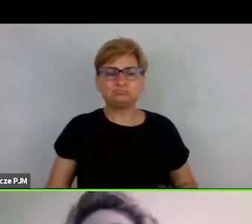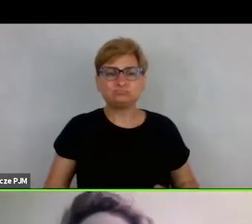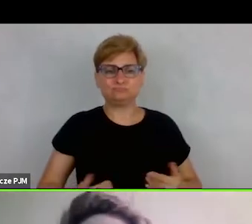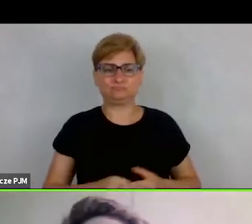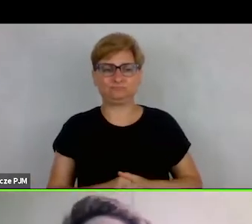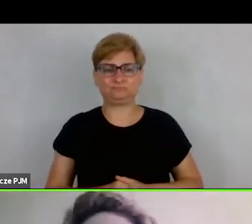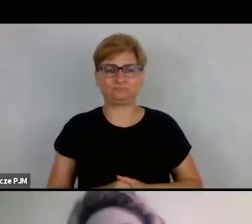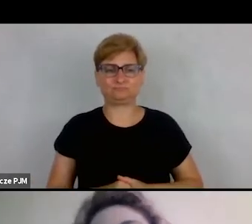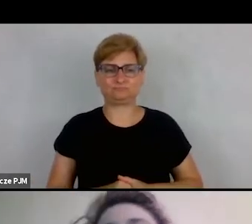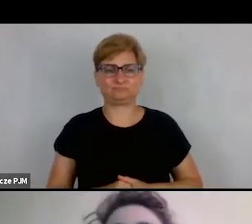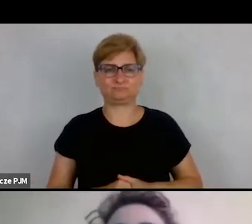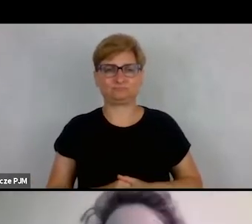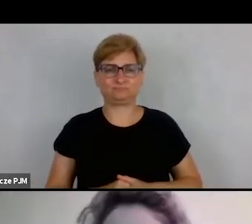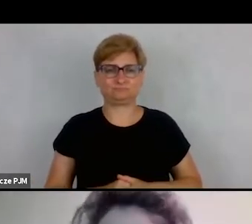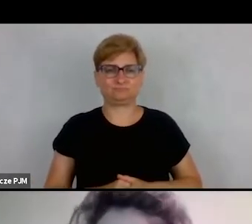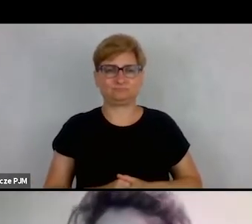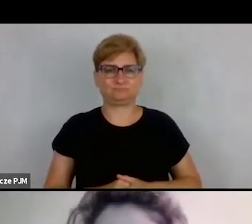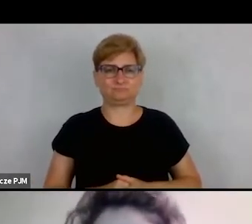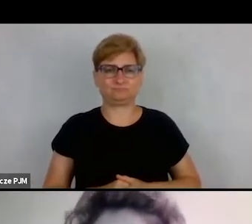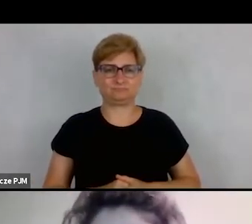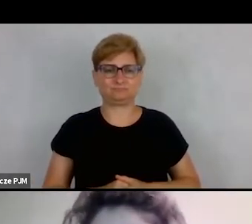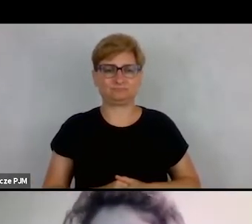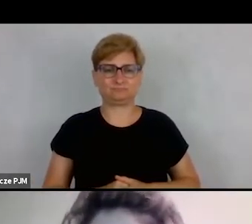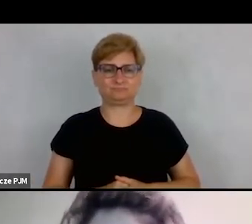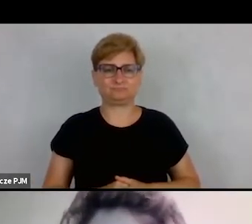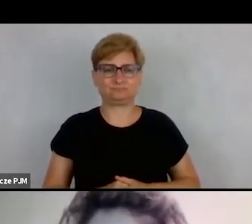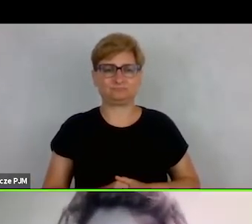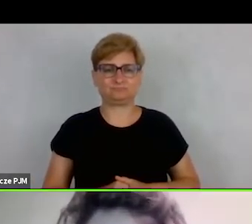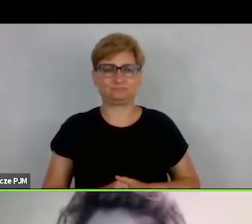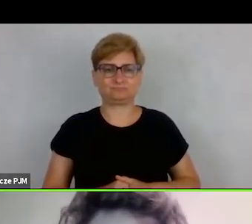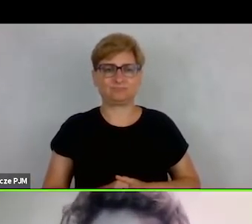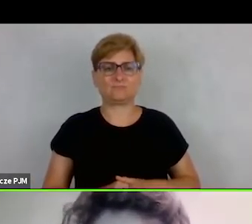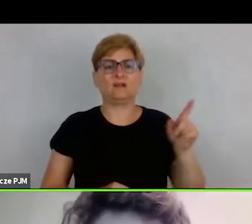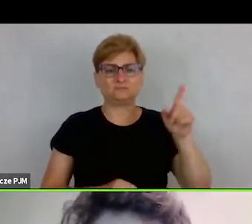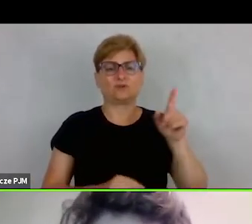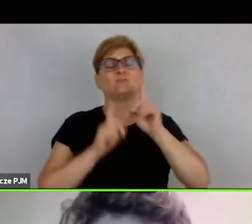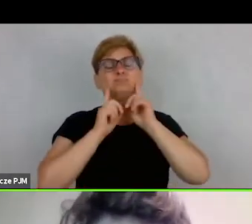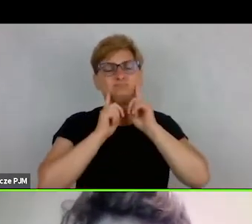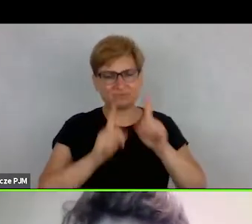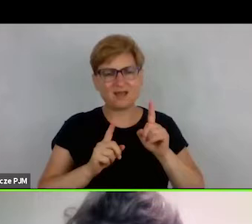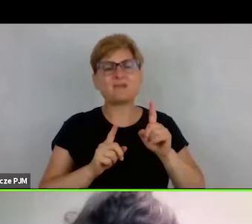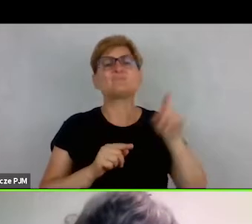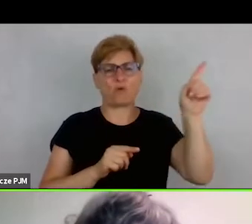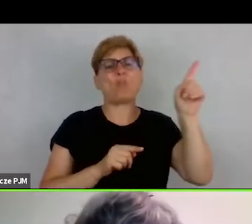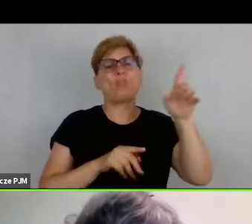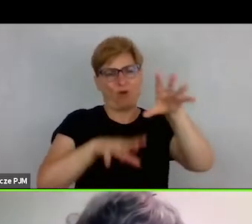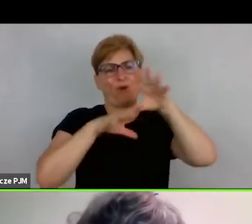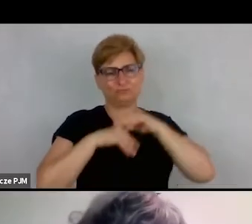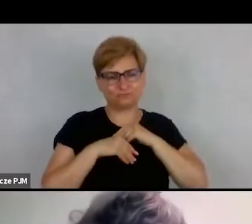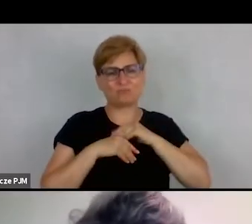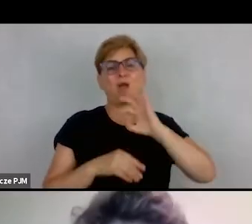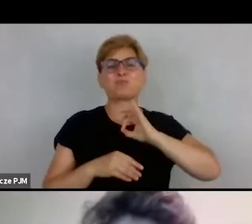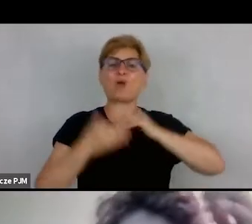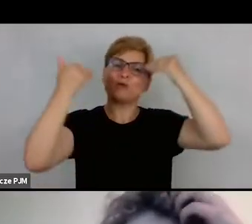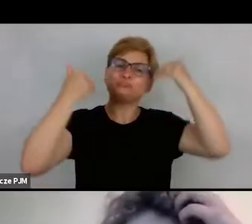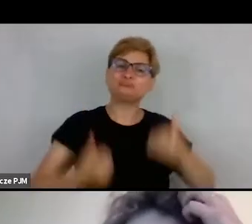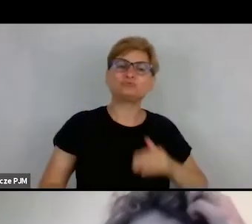but not that Okay. you know, not the conference bio, but you know, Ashoka style information. Sure. Yeah, well, I'll keep it brief. I